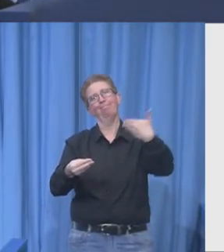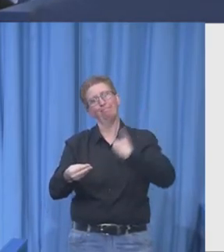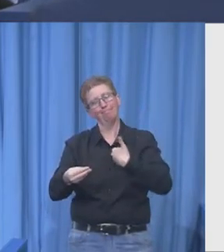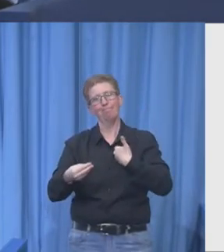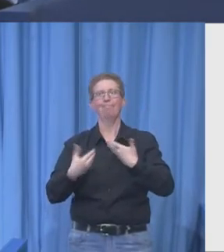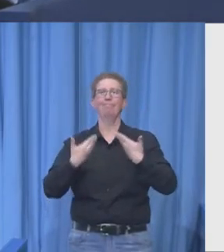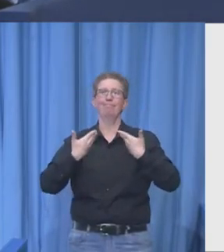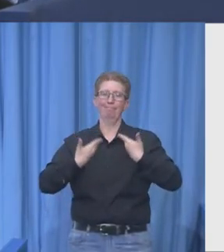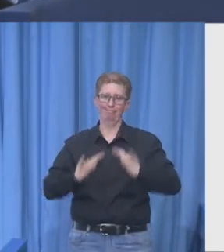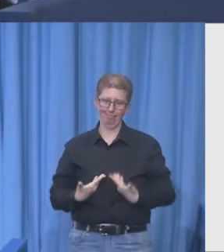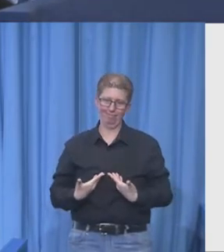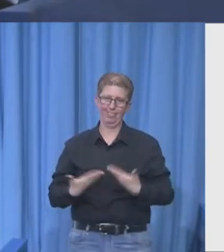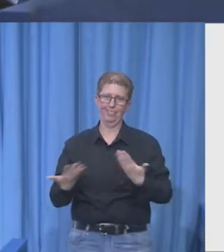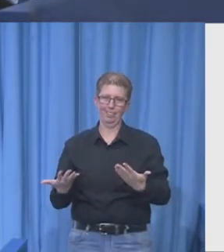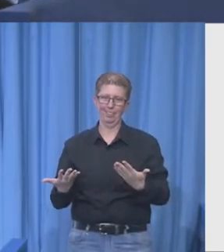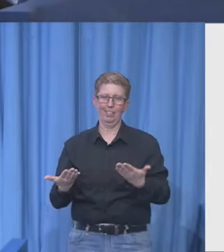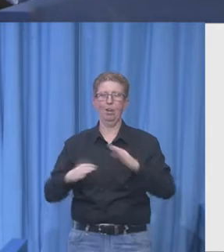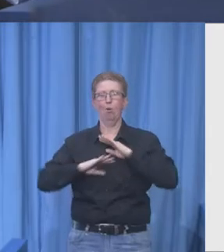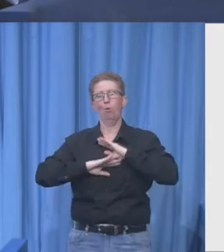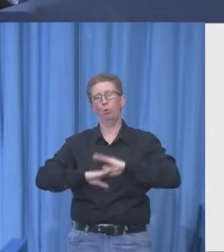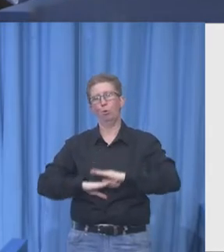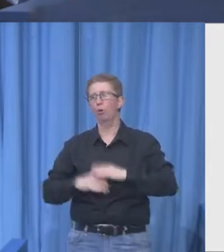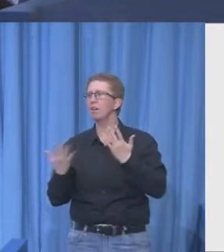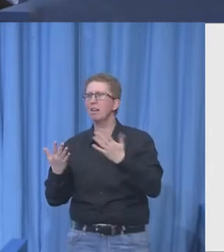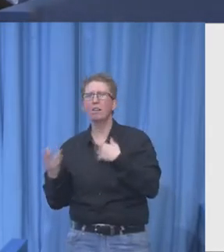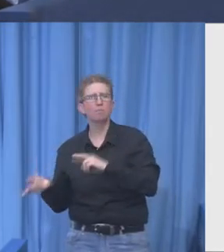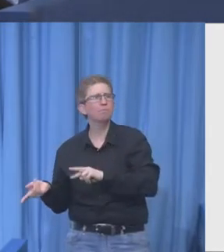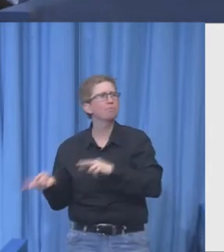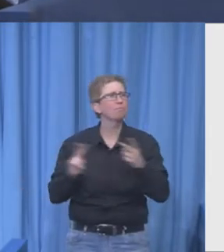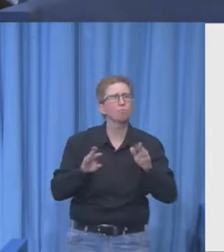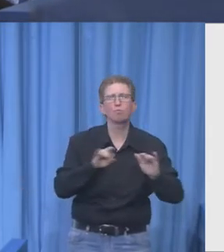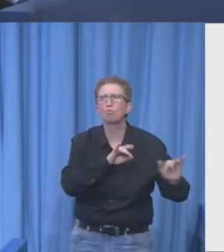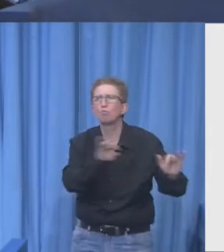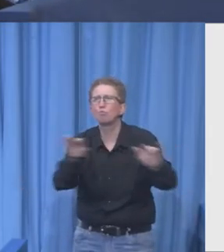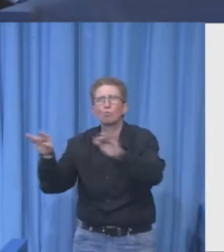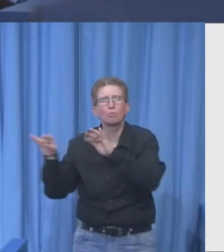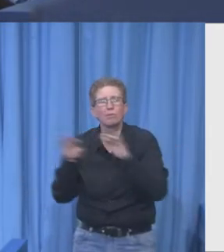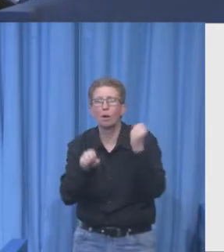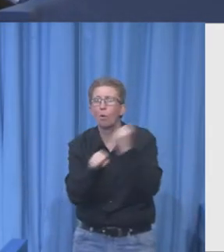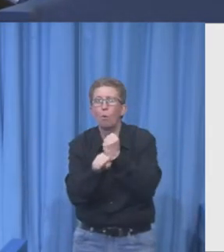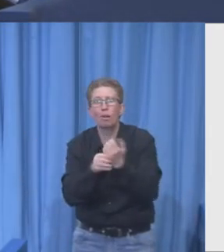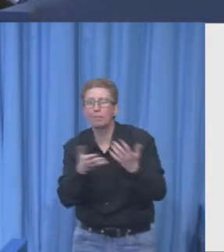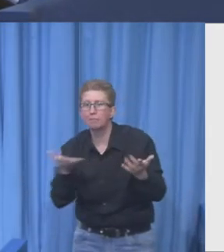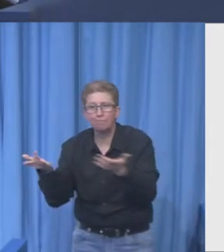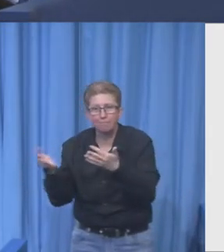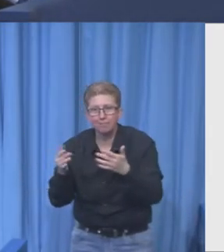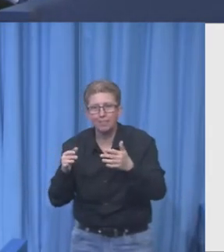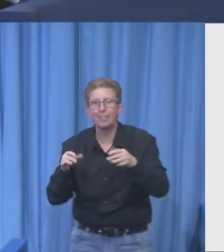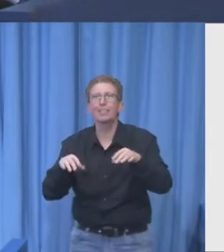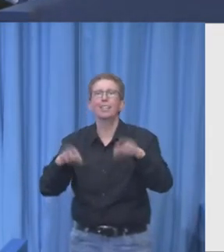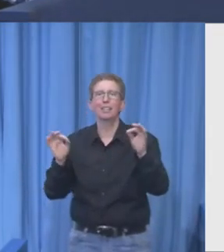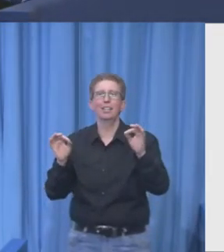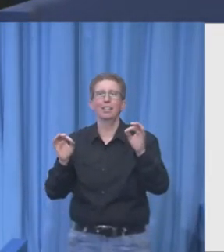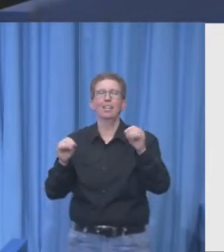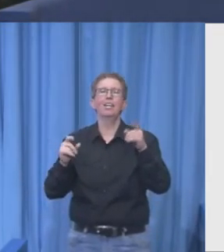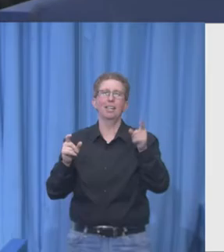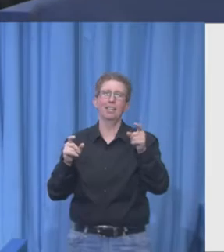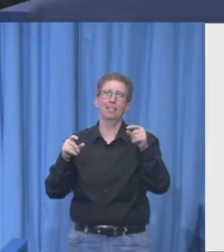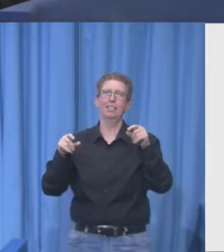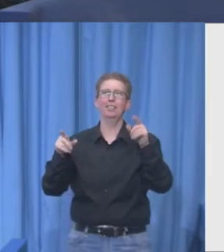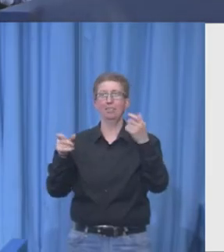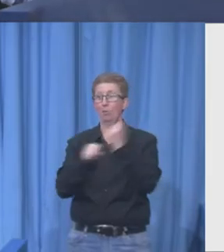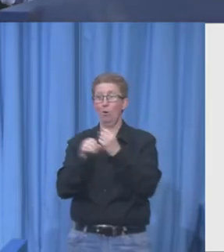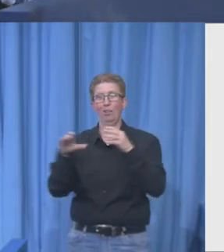job market, and very soon I found Specialisterne Austria, and with Elisabeth